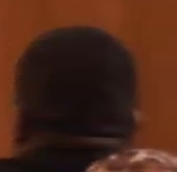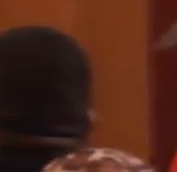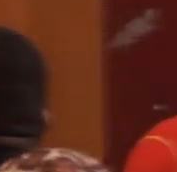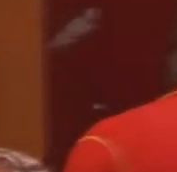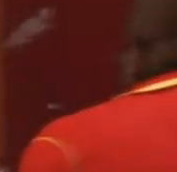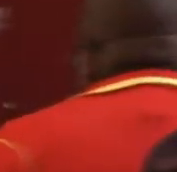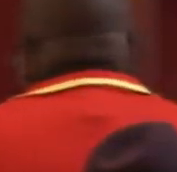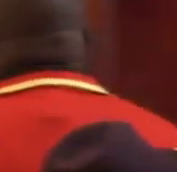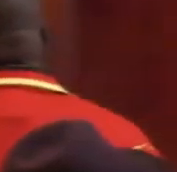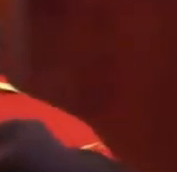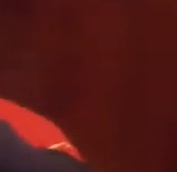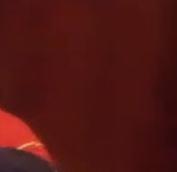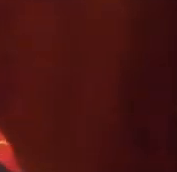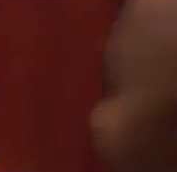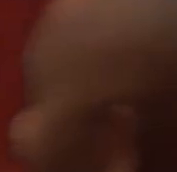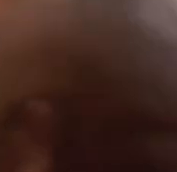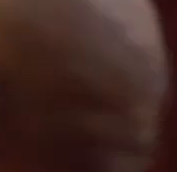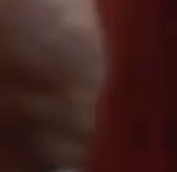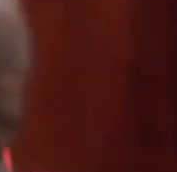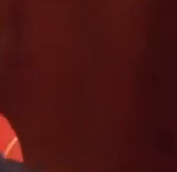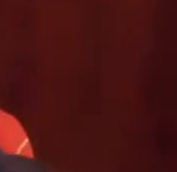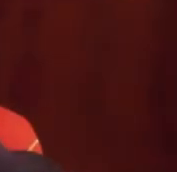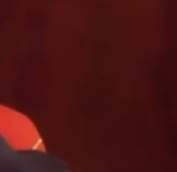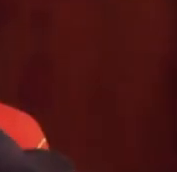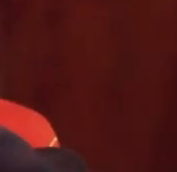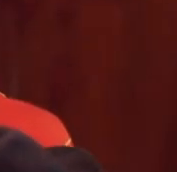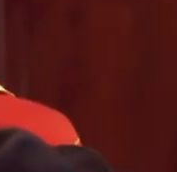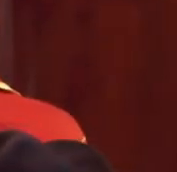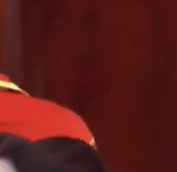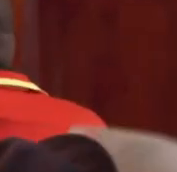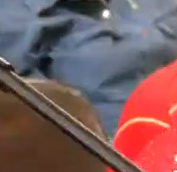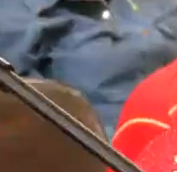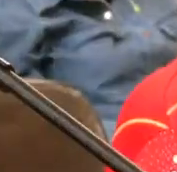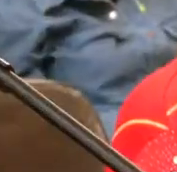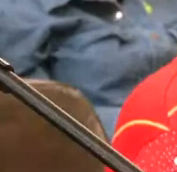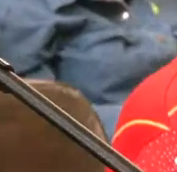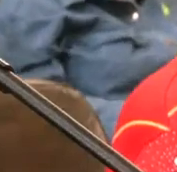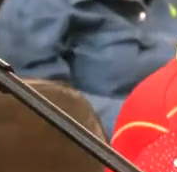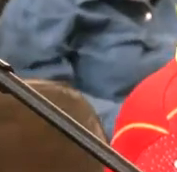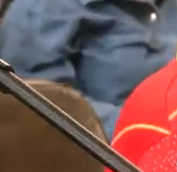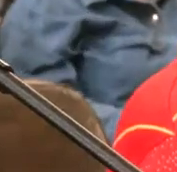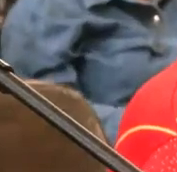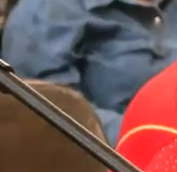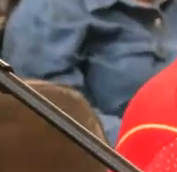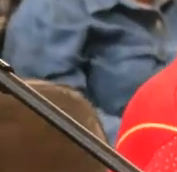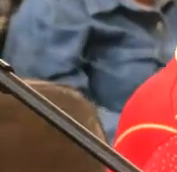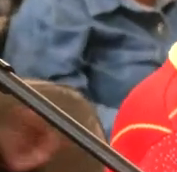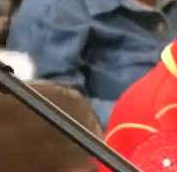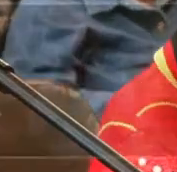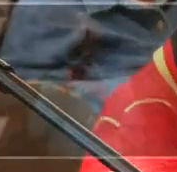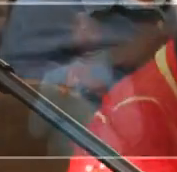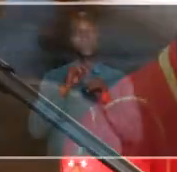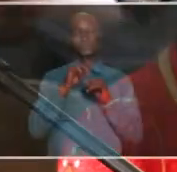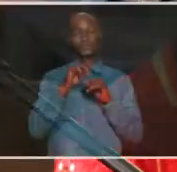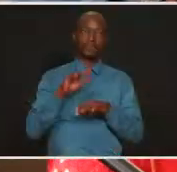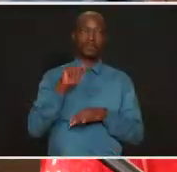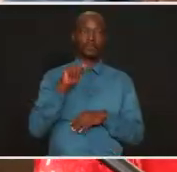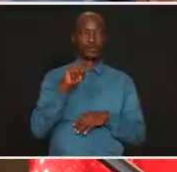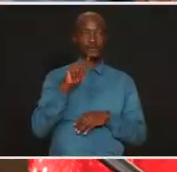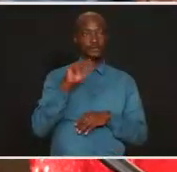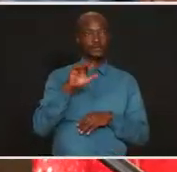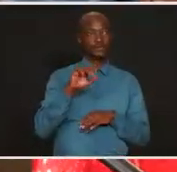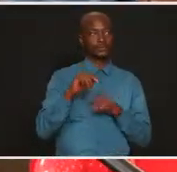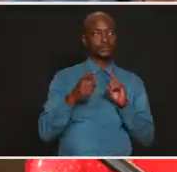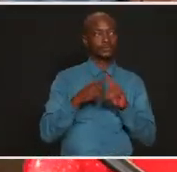okay thank you my name is I'm the member of the African National Congress I come from